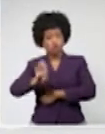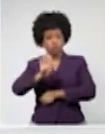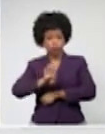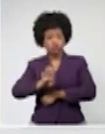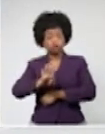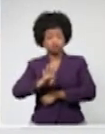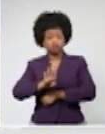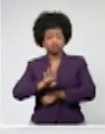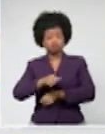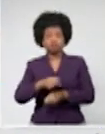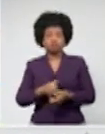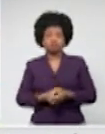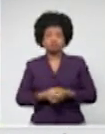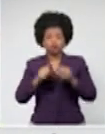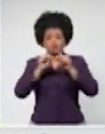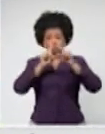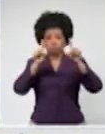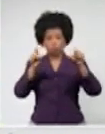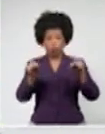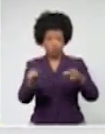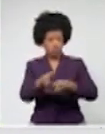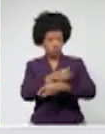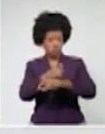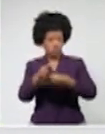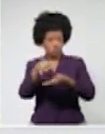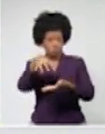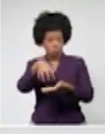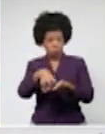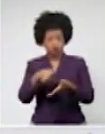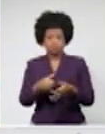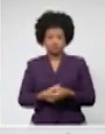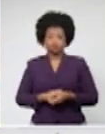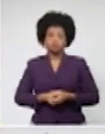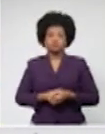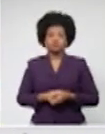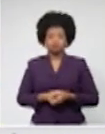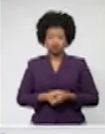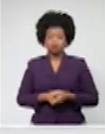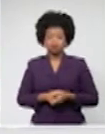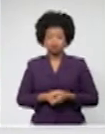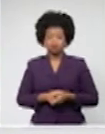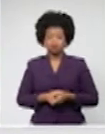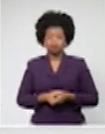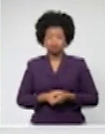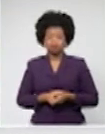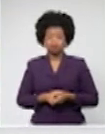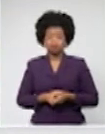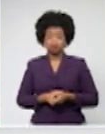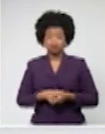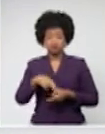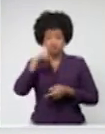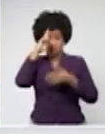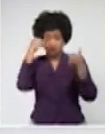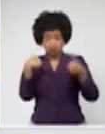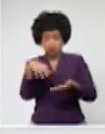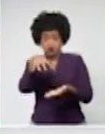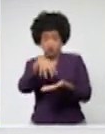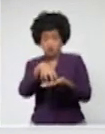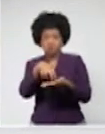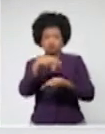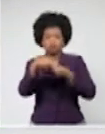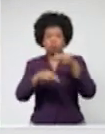1,742. At the Provincial Center of Hygiene, Epidemiology and Microbiology of Havana, 604. At Villa